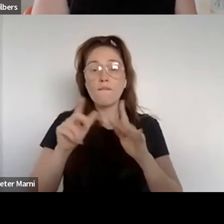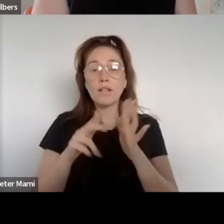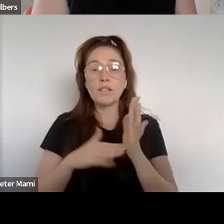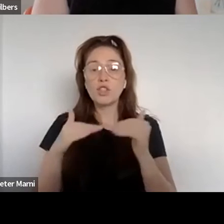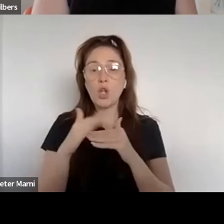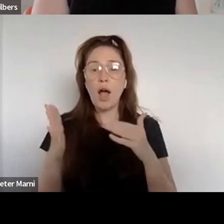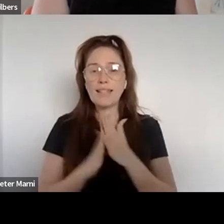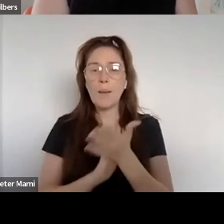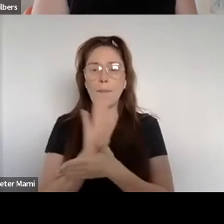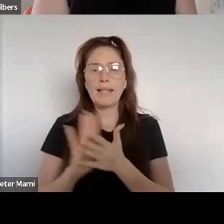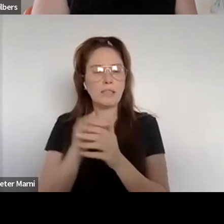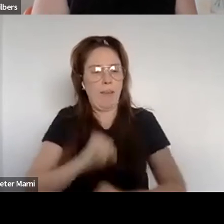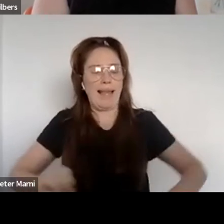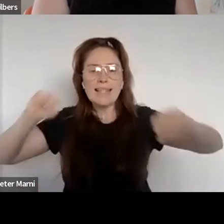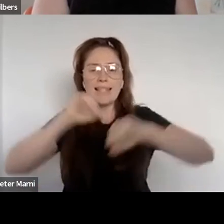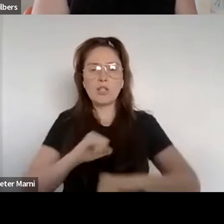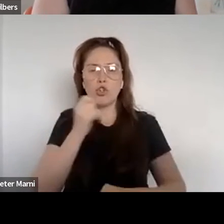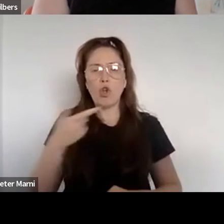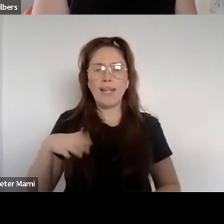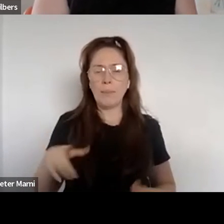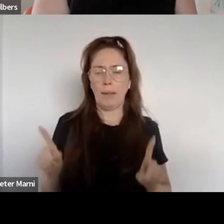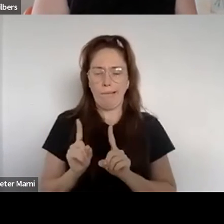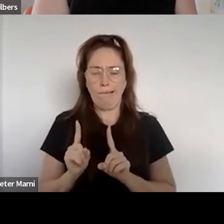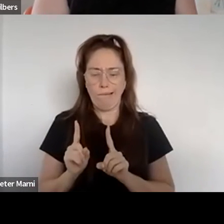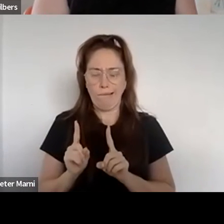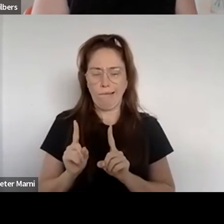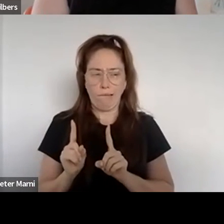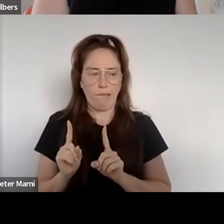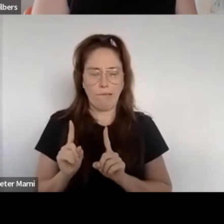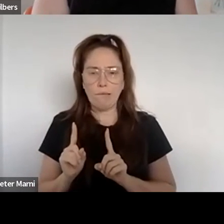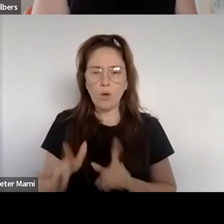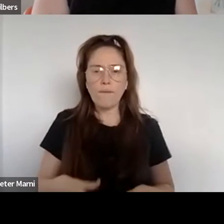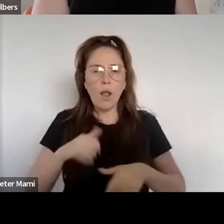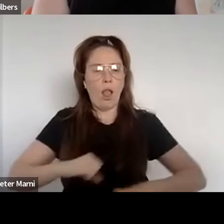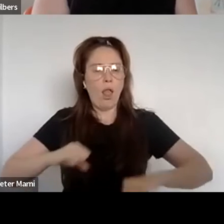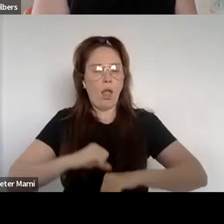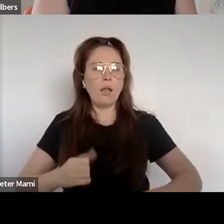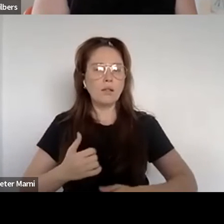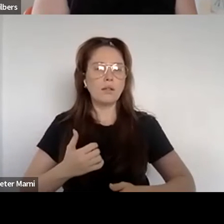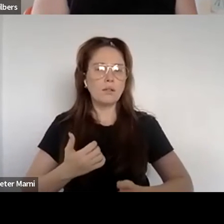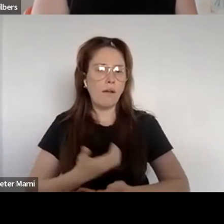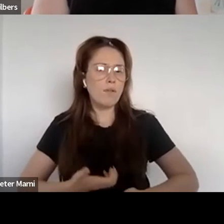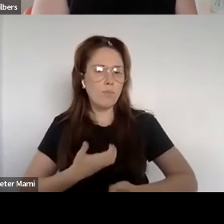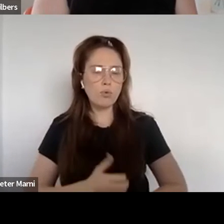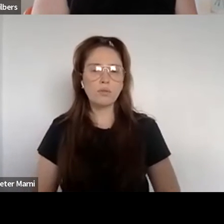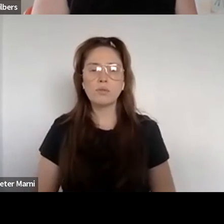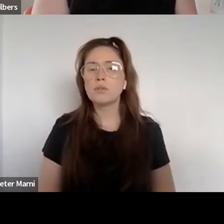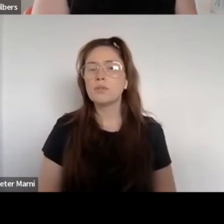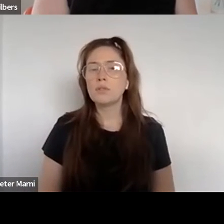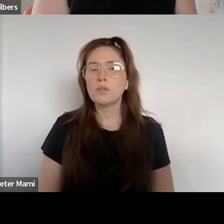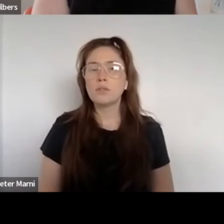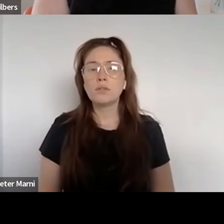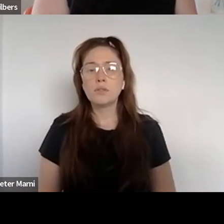cuddly. And all the trees, I think Helen and Julieanne can speak a little bit more about the actual physical materials, but I think